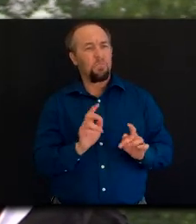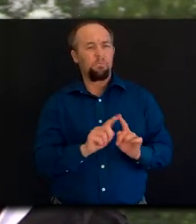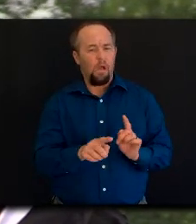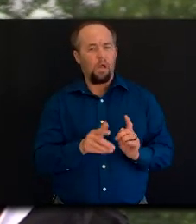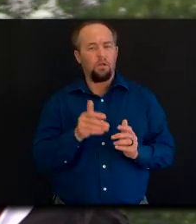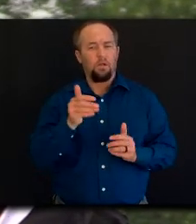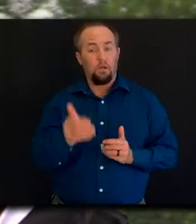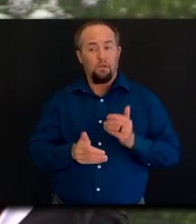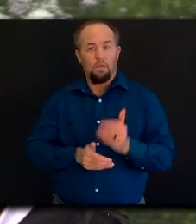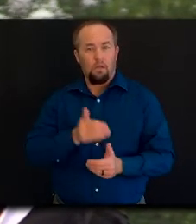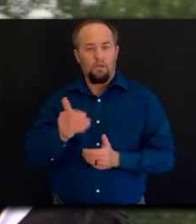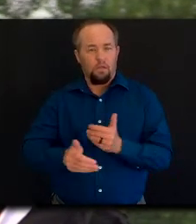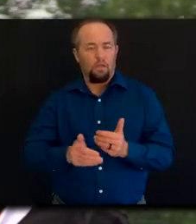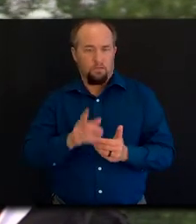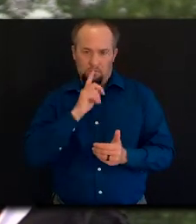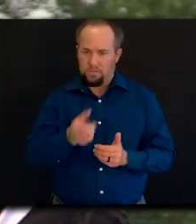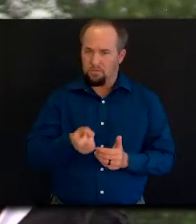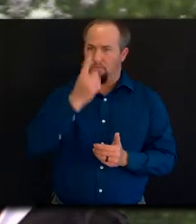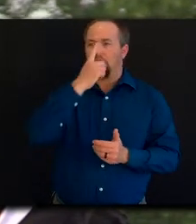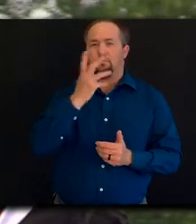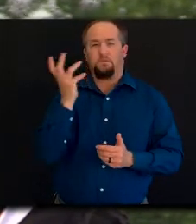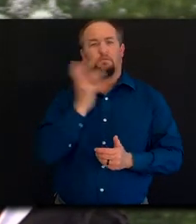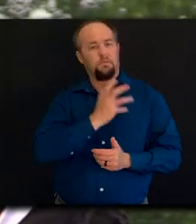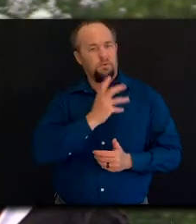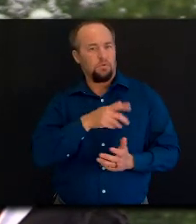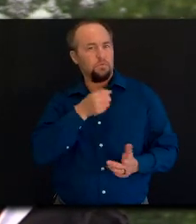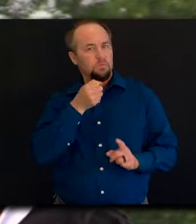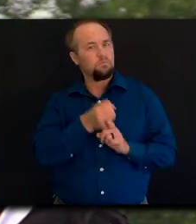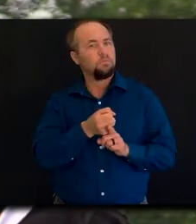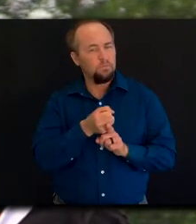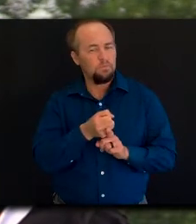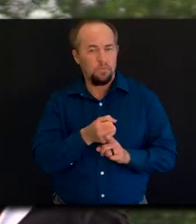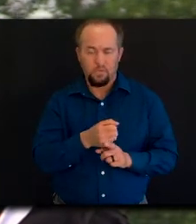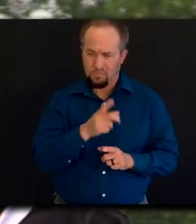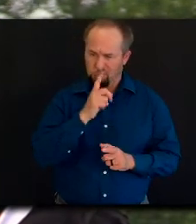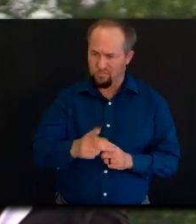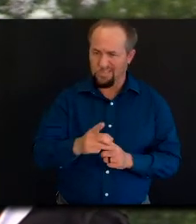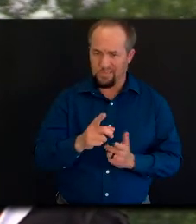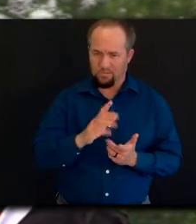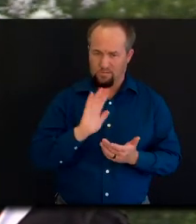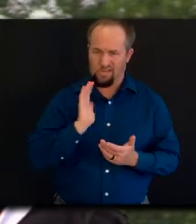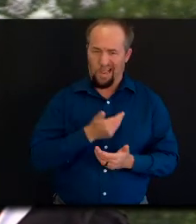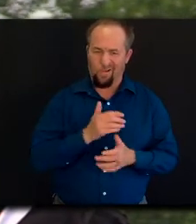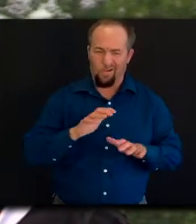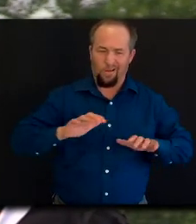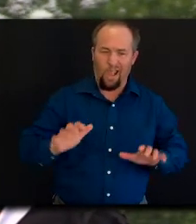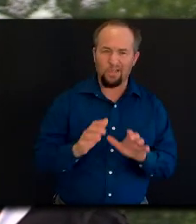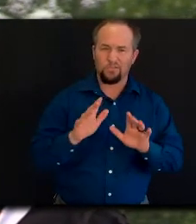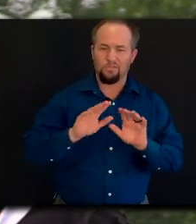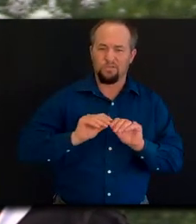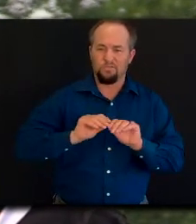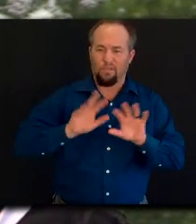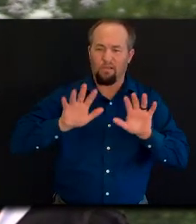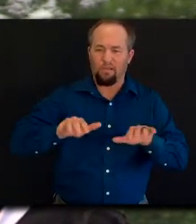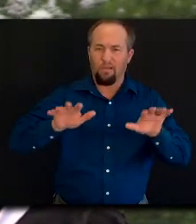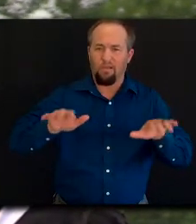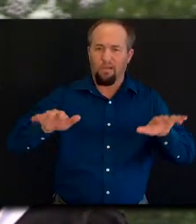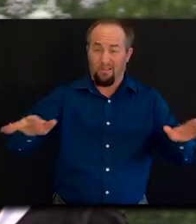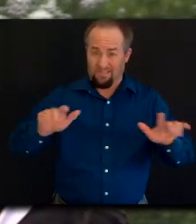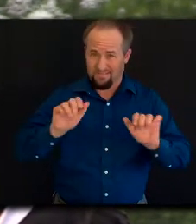mustn't underestimate the power of our individual actions, for they have the power to shape the